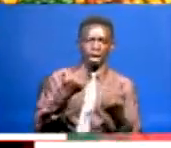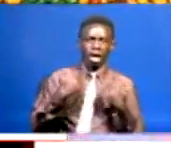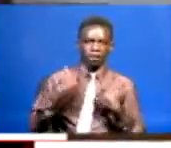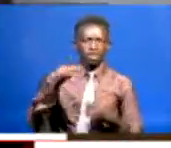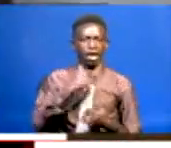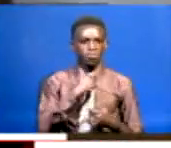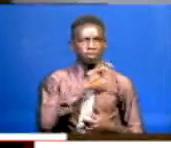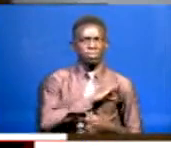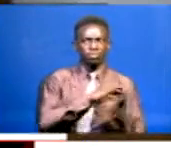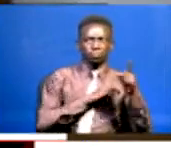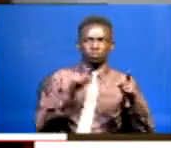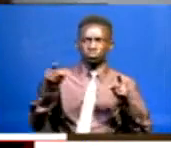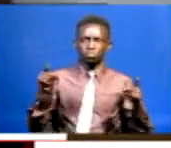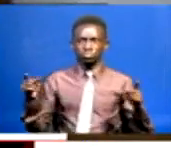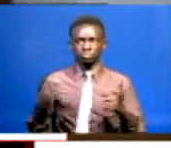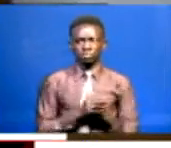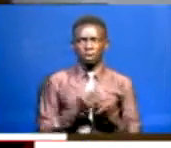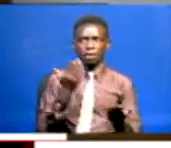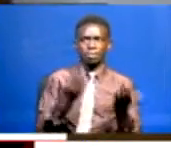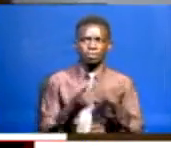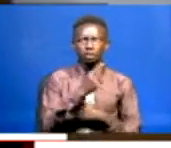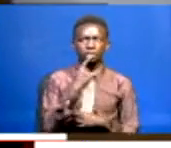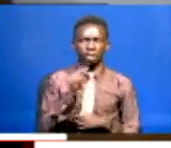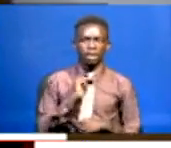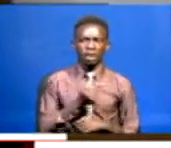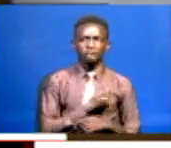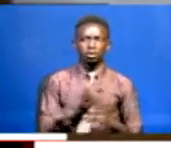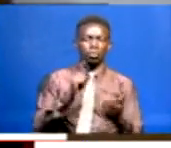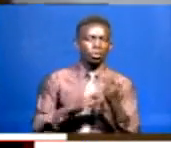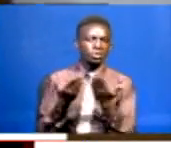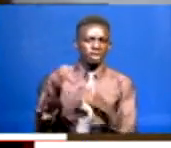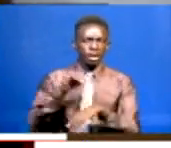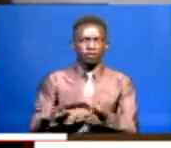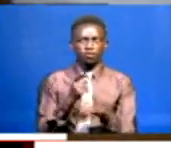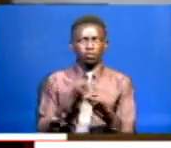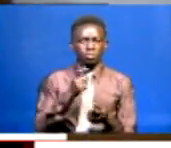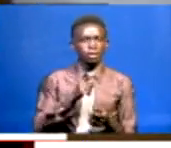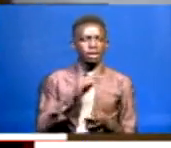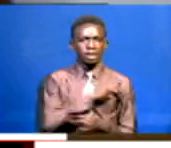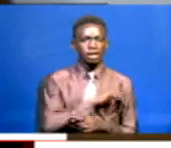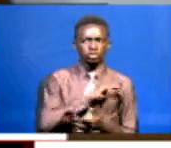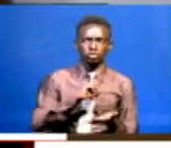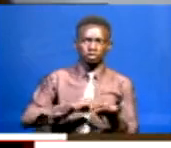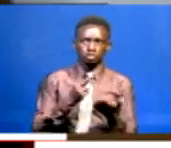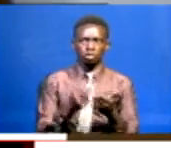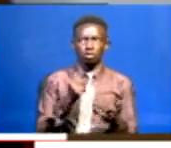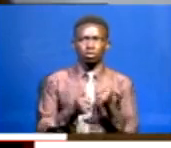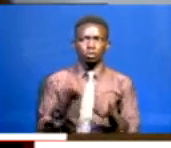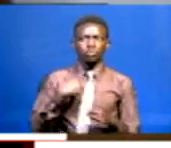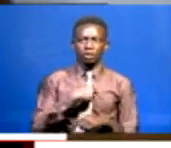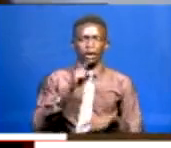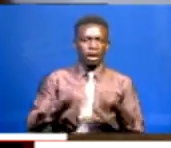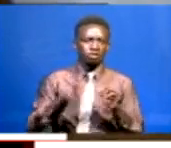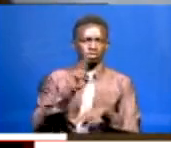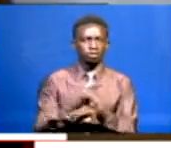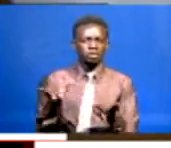D. So maybe you will tell us, what is it that they get from this natural resource that we cannot utilize the same